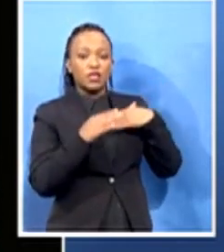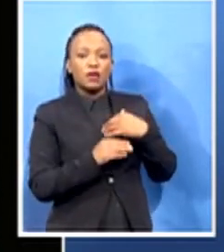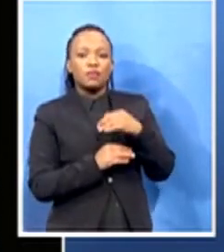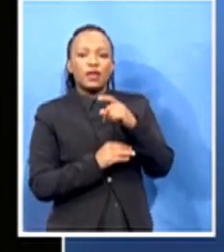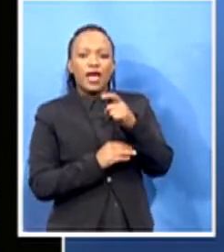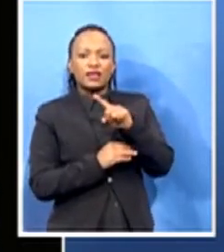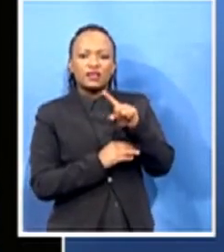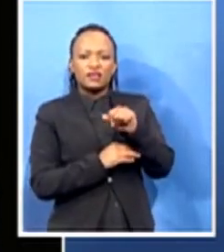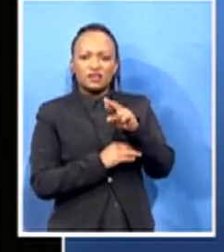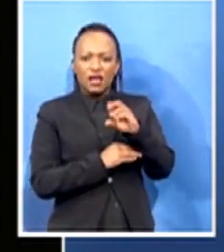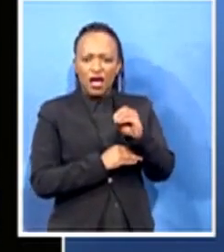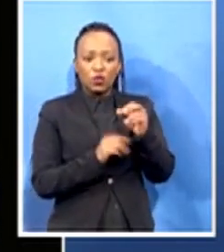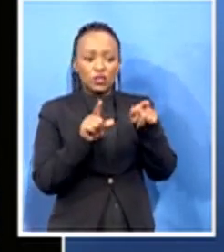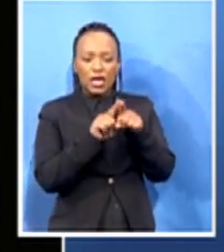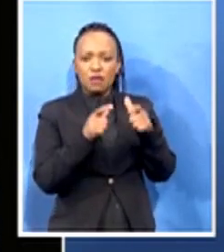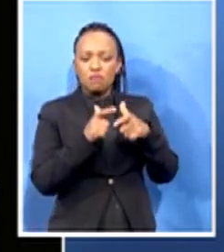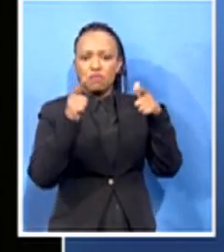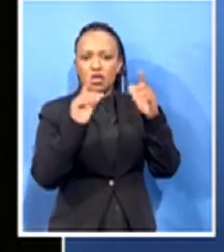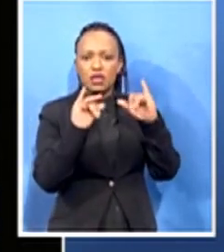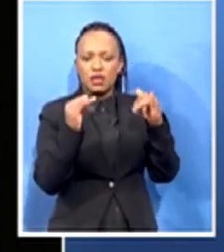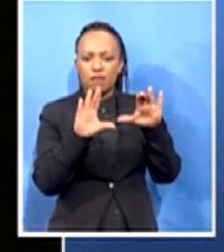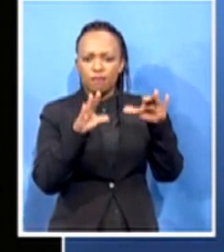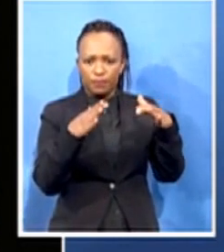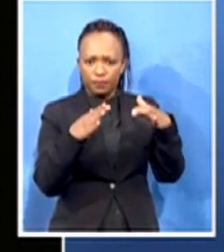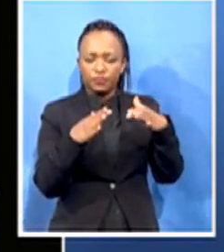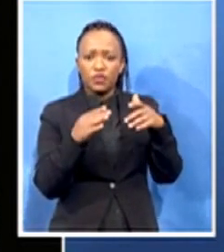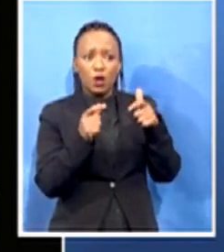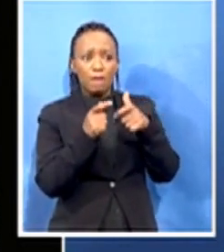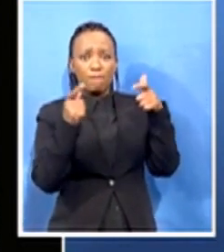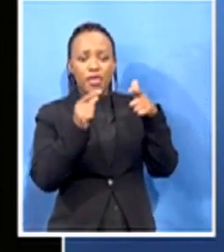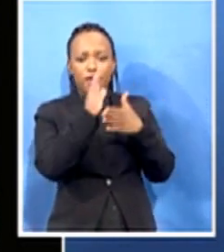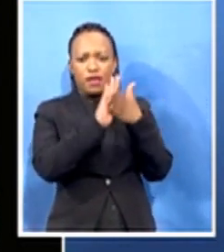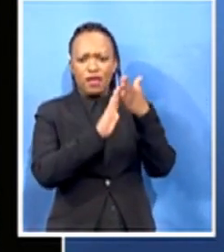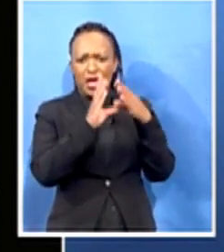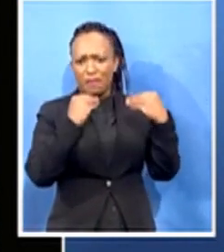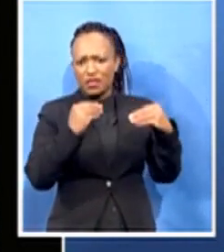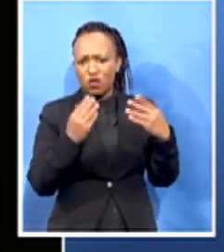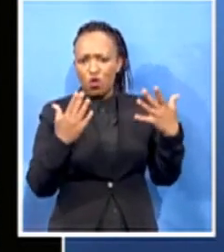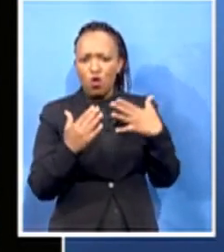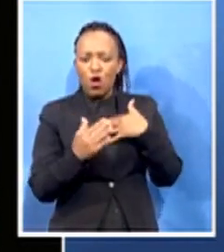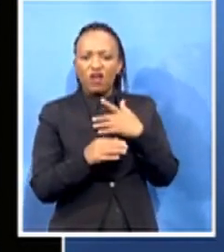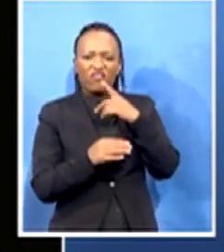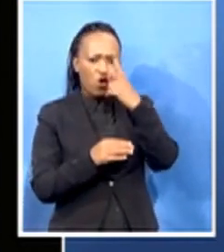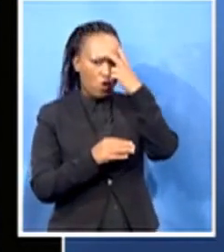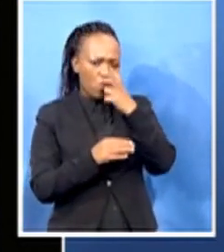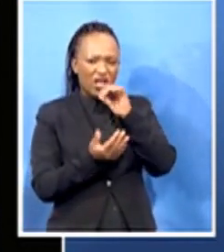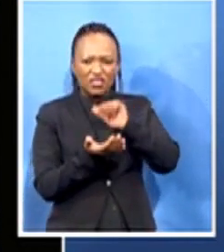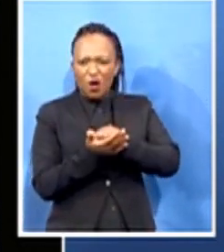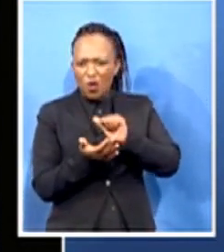Exxaro is one of the big operators in the coal. And then they can't afford